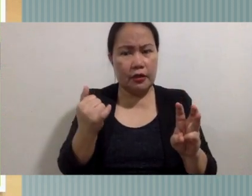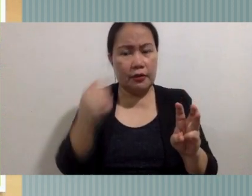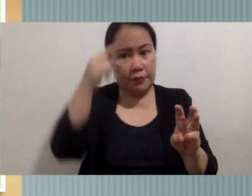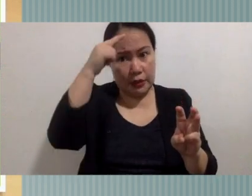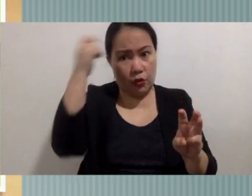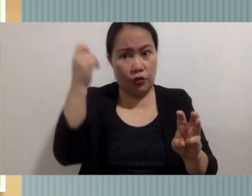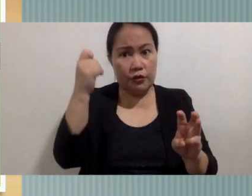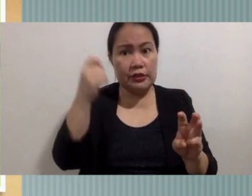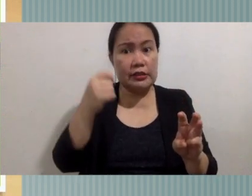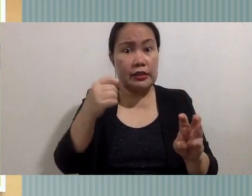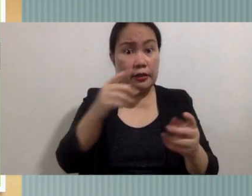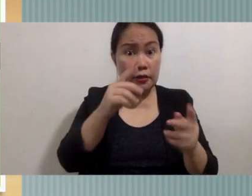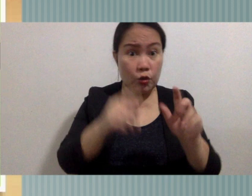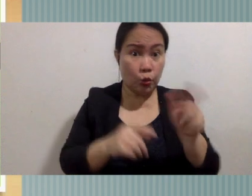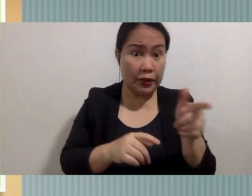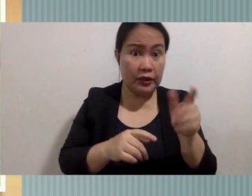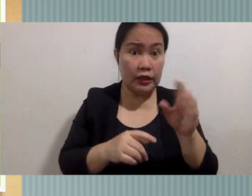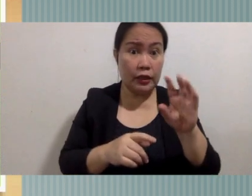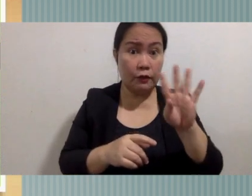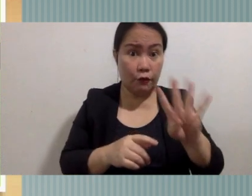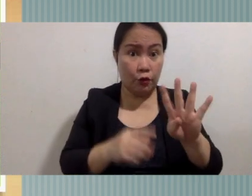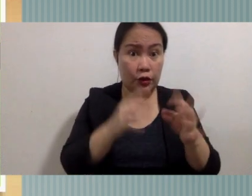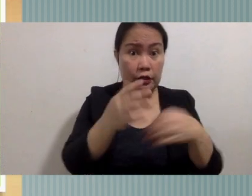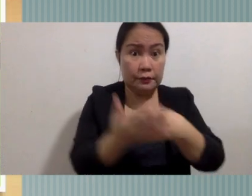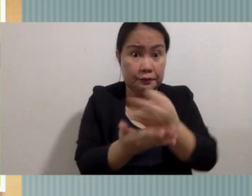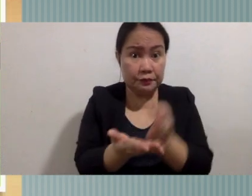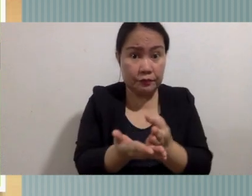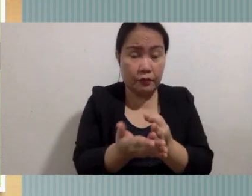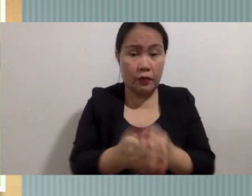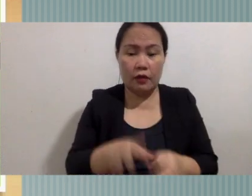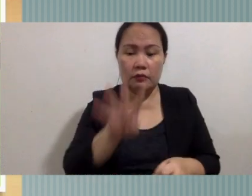2 square root of 6? Because